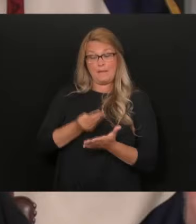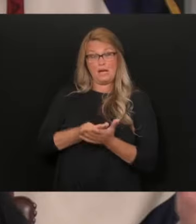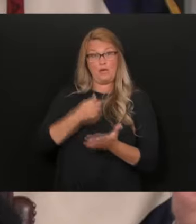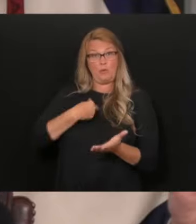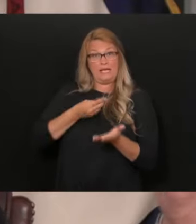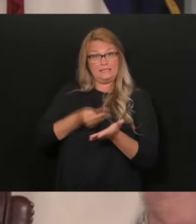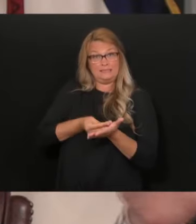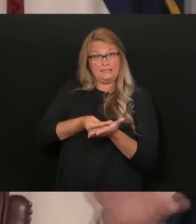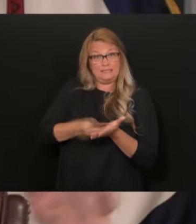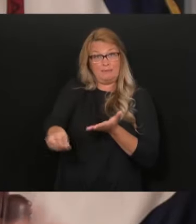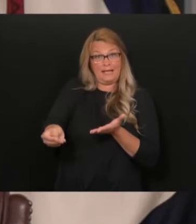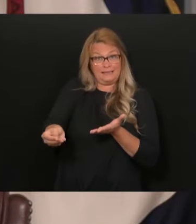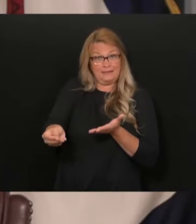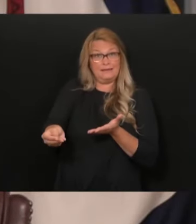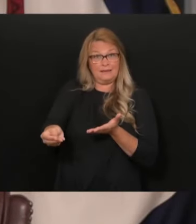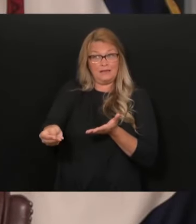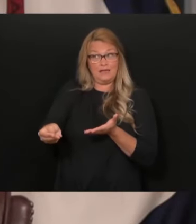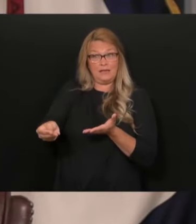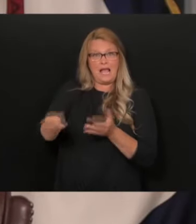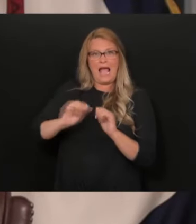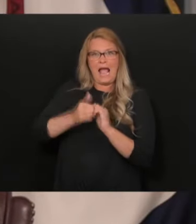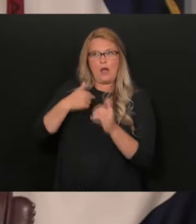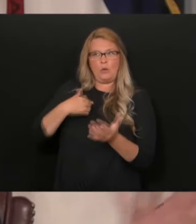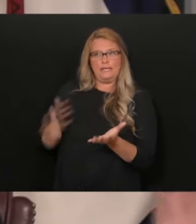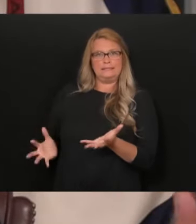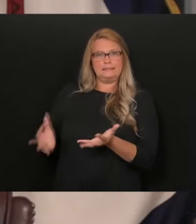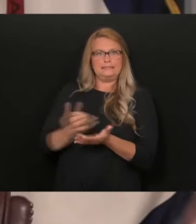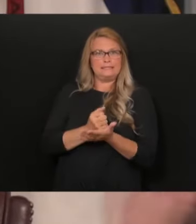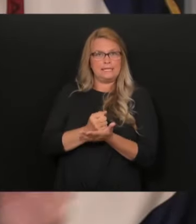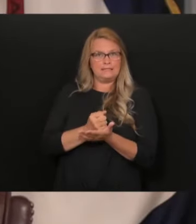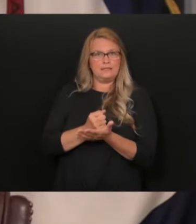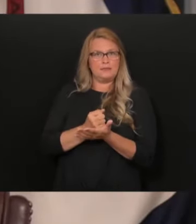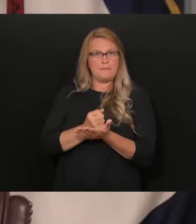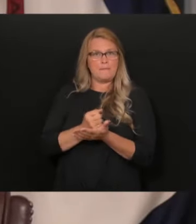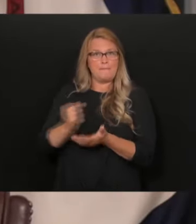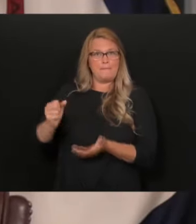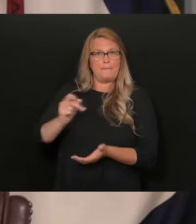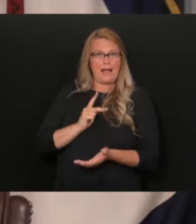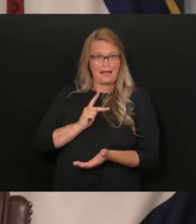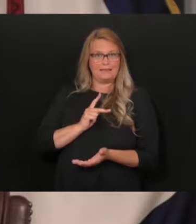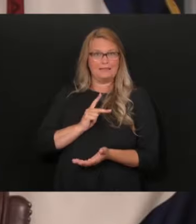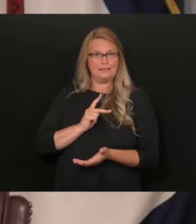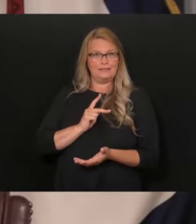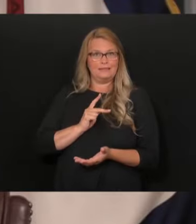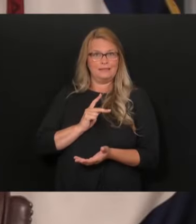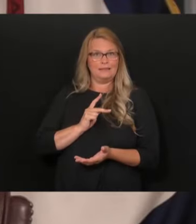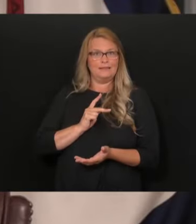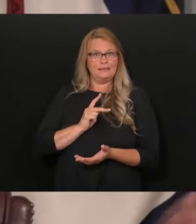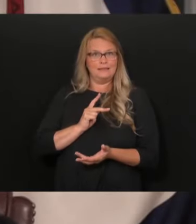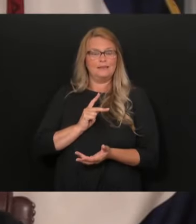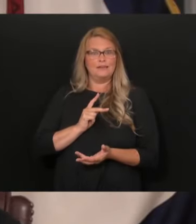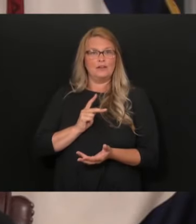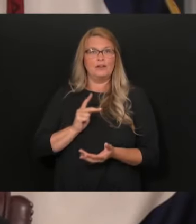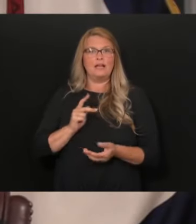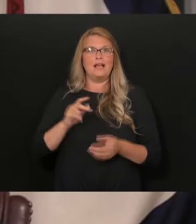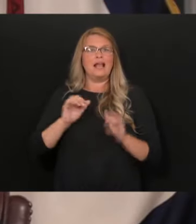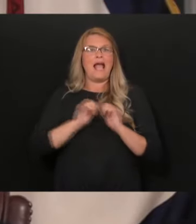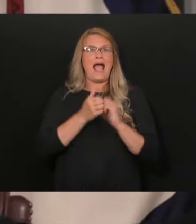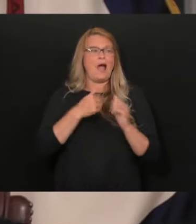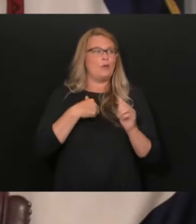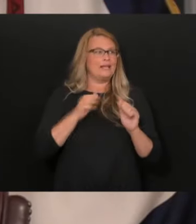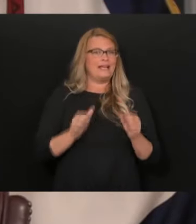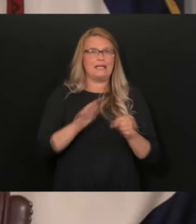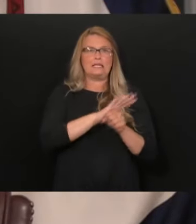we can take those monies back on the monies that have been sent already into the state on expenses